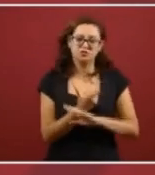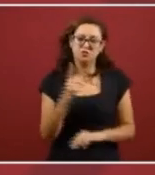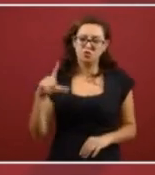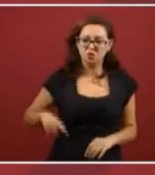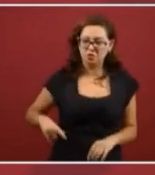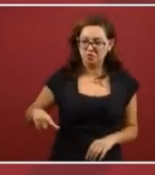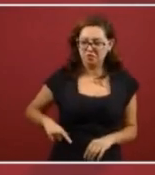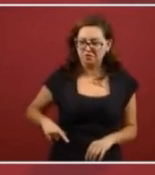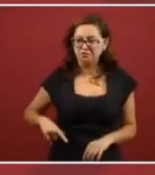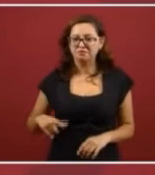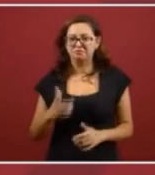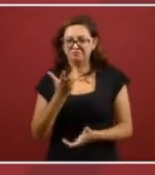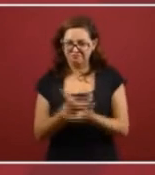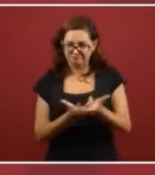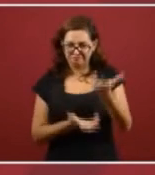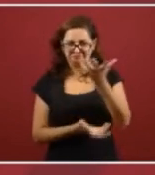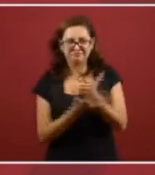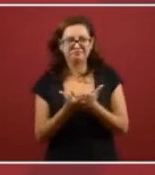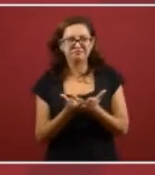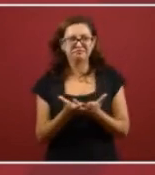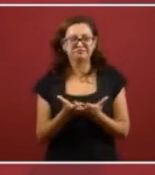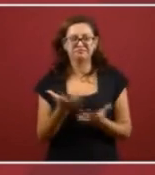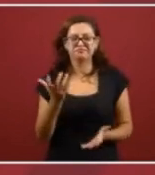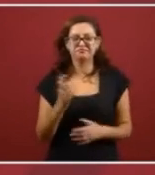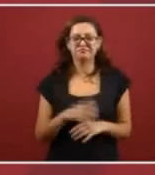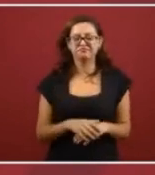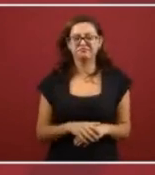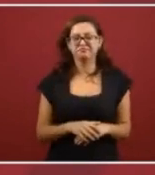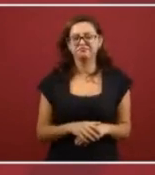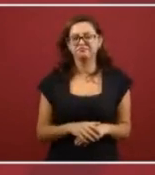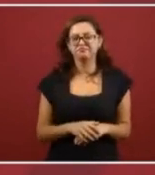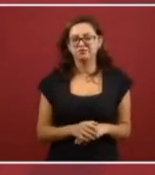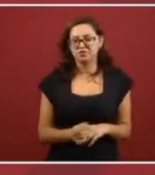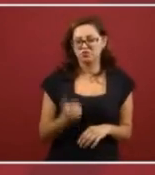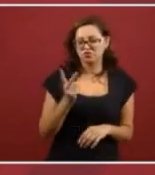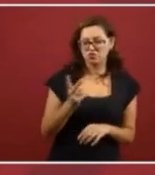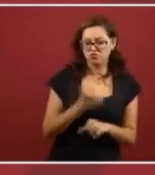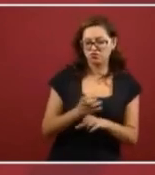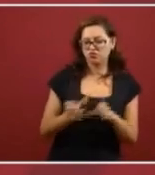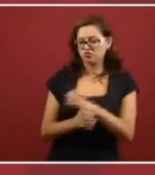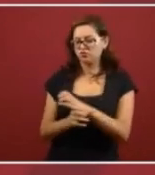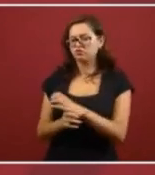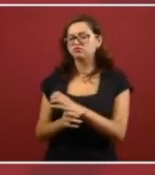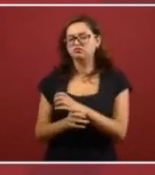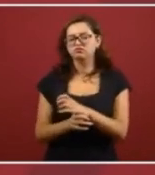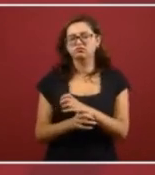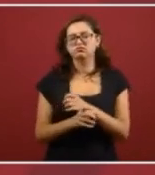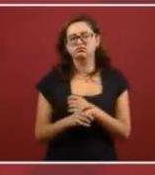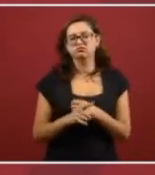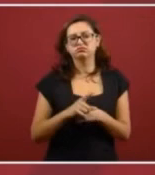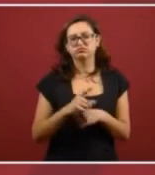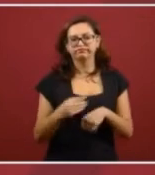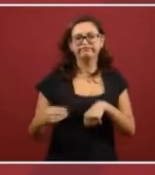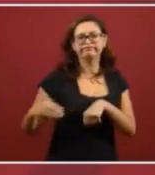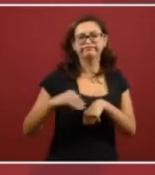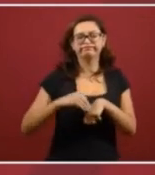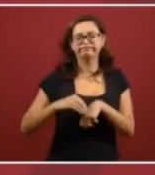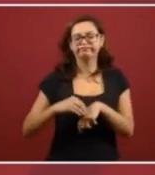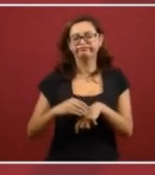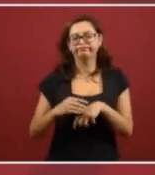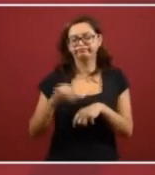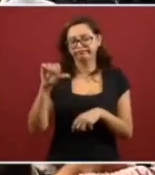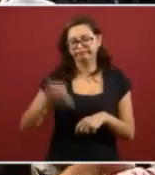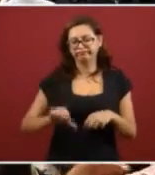has taken acerca de estos productos. Regarding these products. Ayer hablábamos de